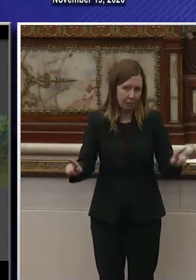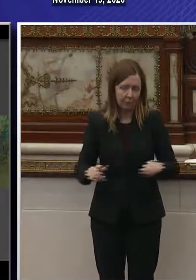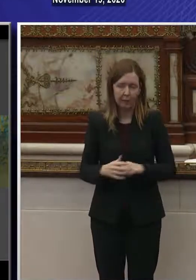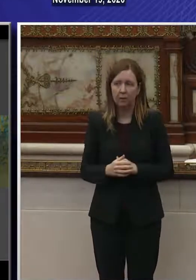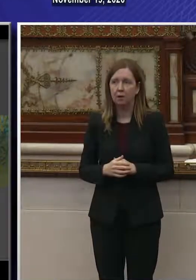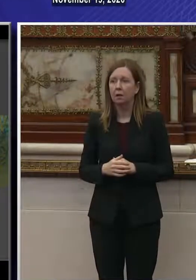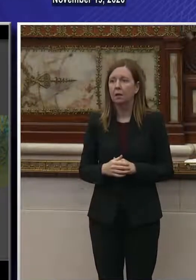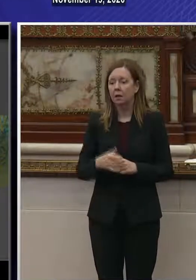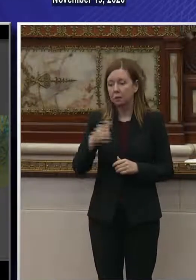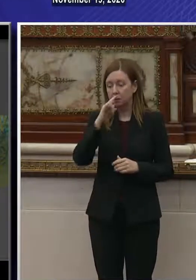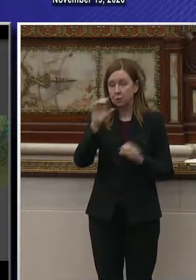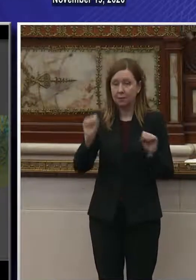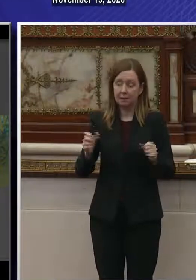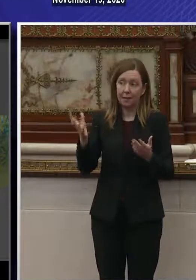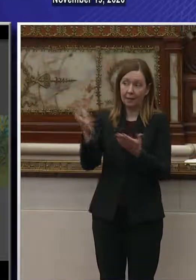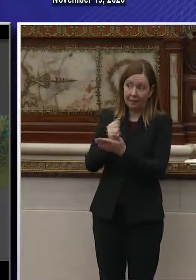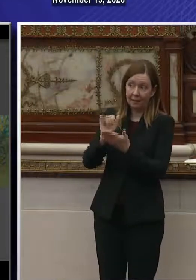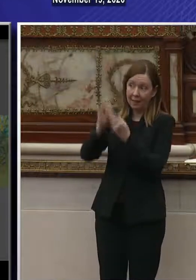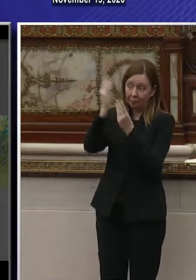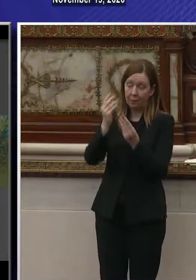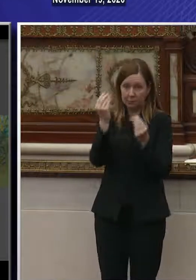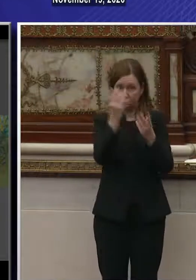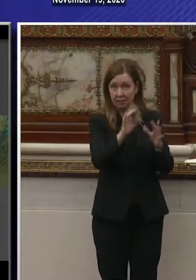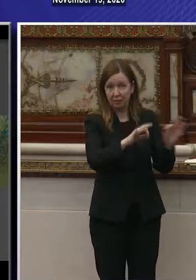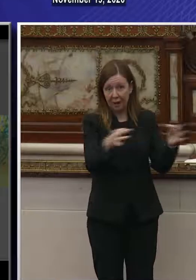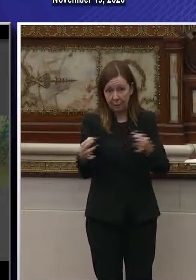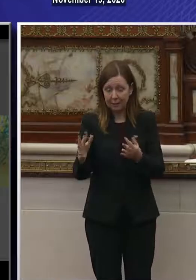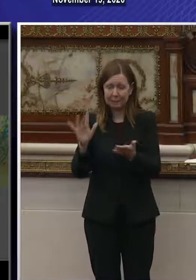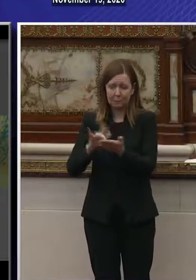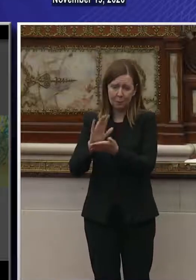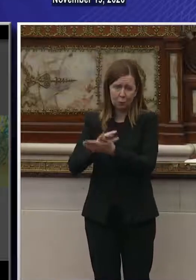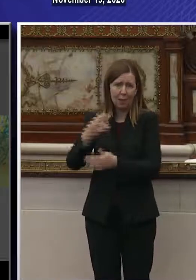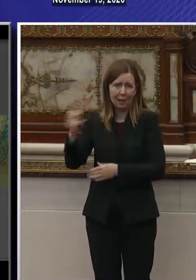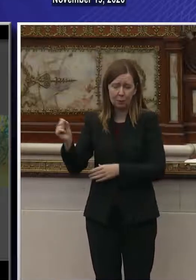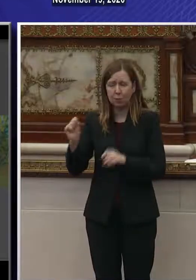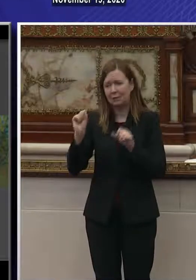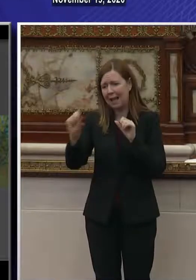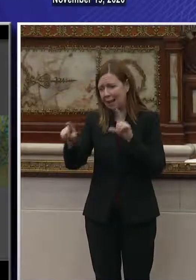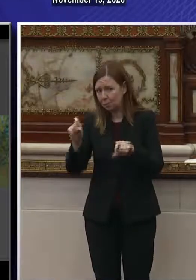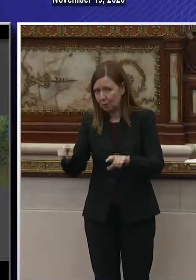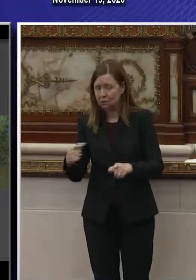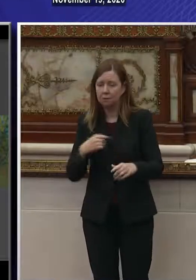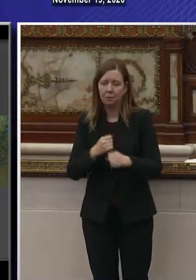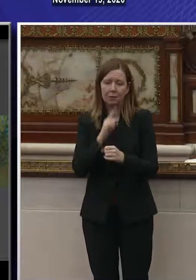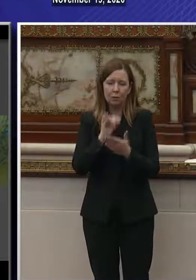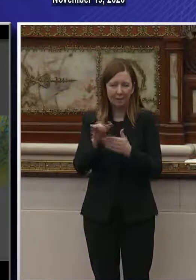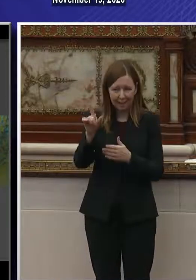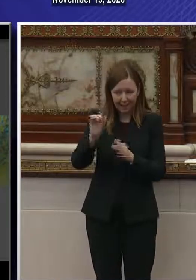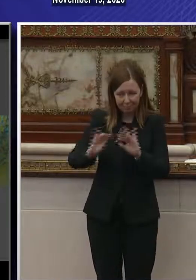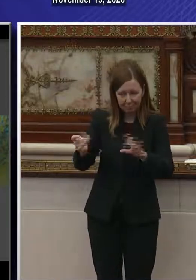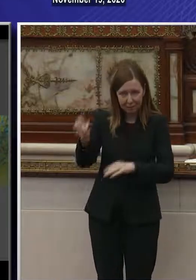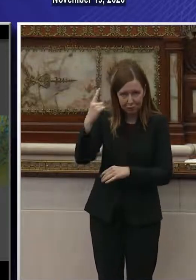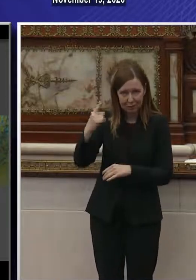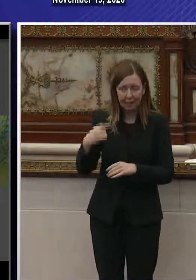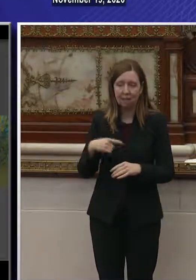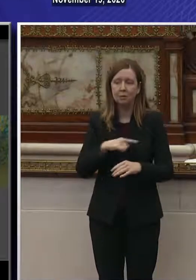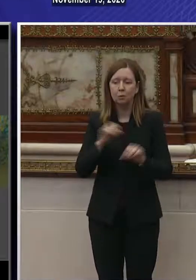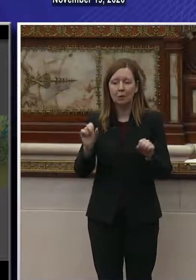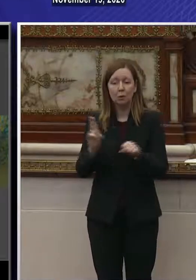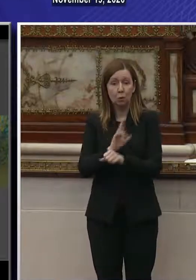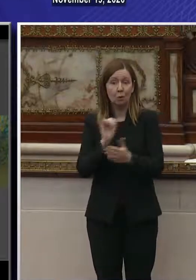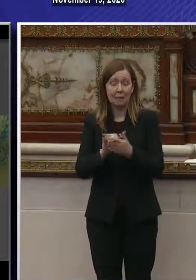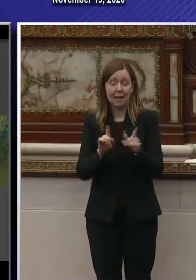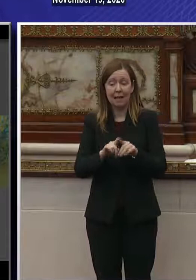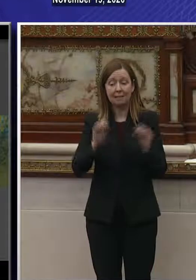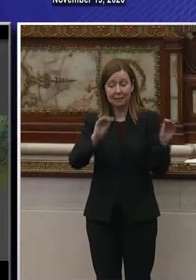that kids can bring to their families, that especially middle school and high schoolers can ask questions, and we can make sure they understand. So we can use this